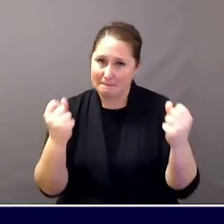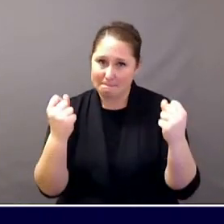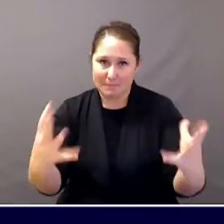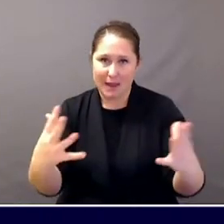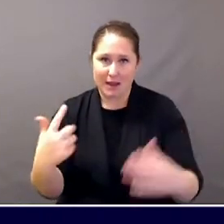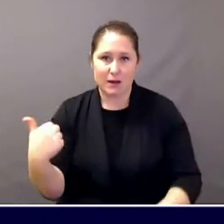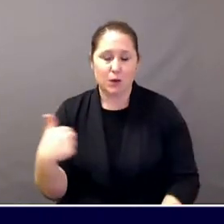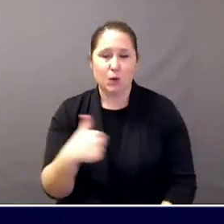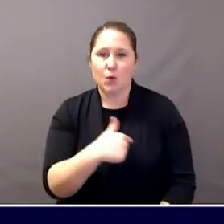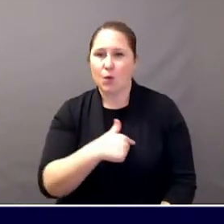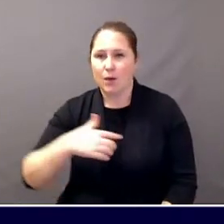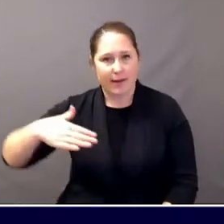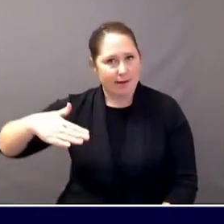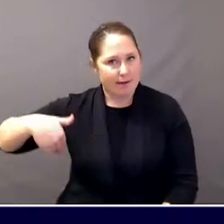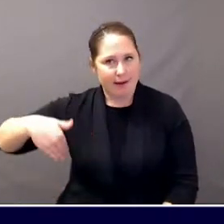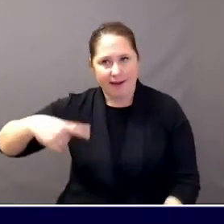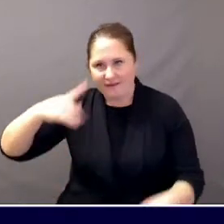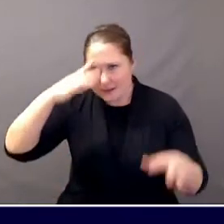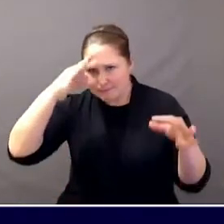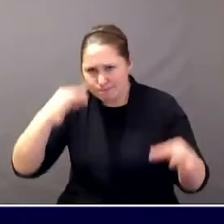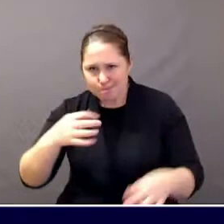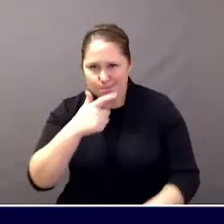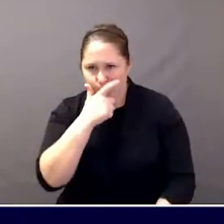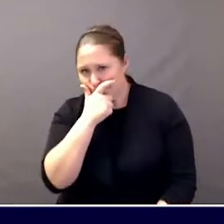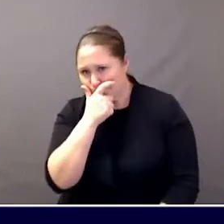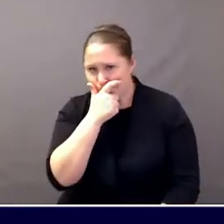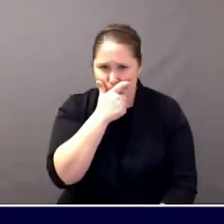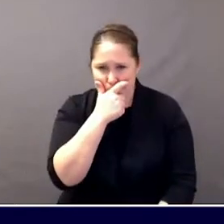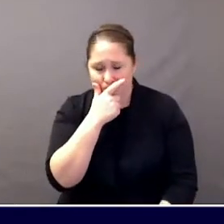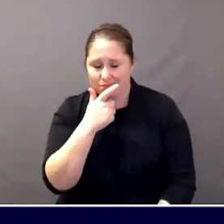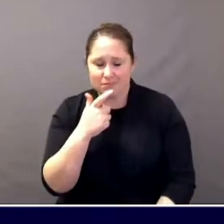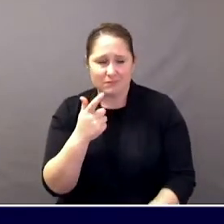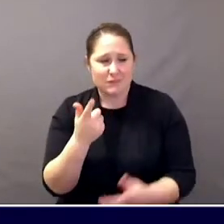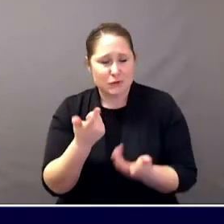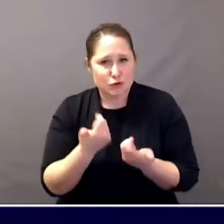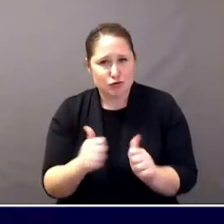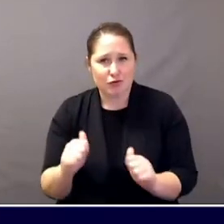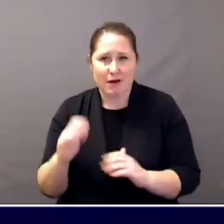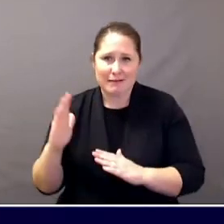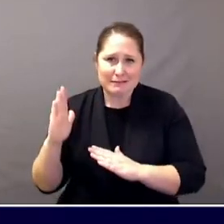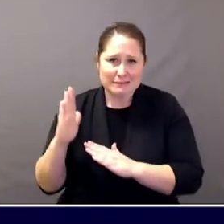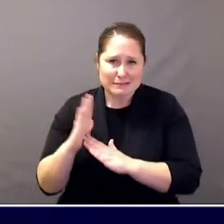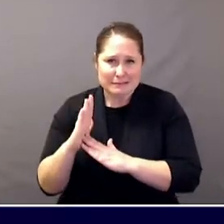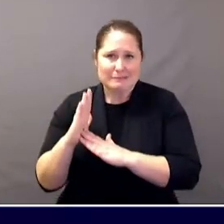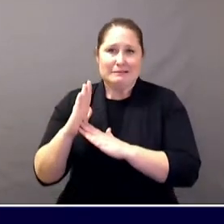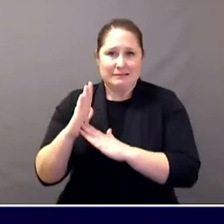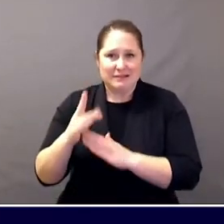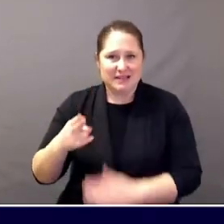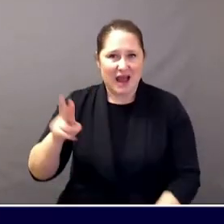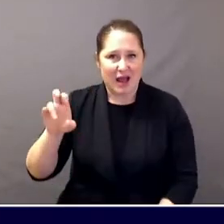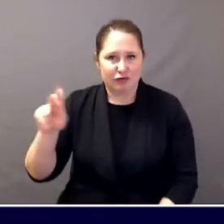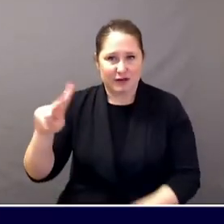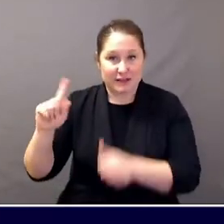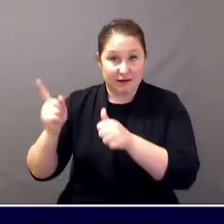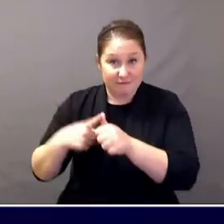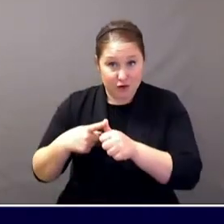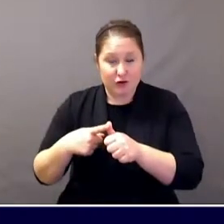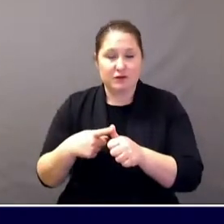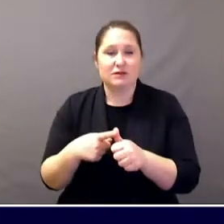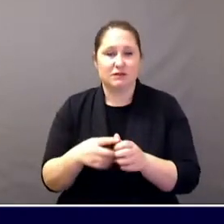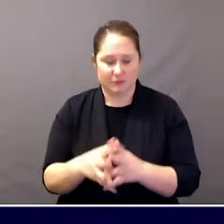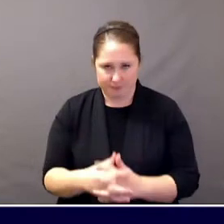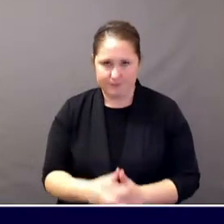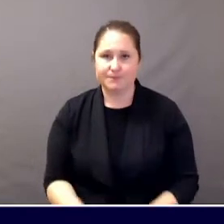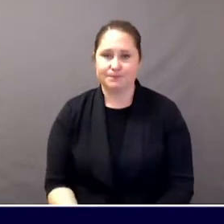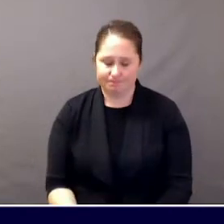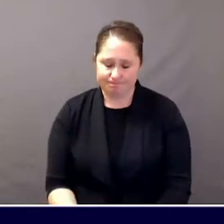lines yet. We're trying to get through the highest risk people first and foremost. We've gotten a lot of communications